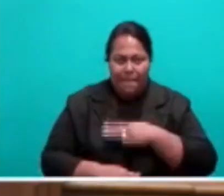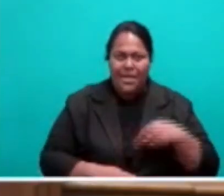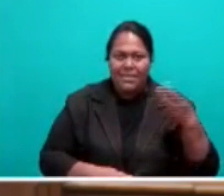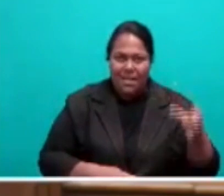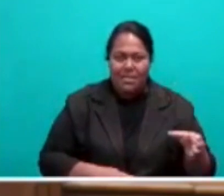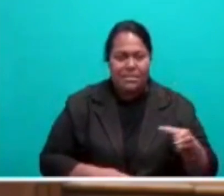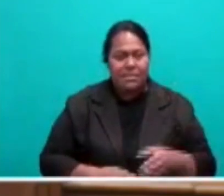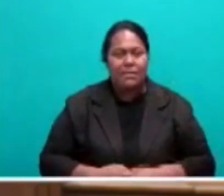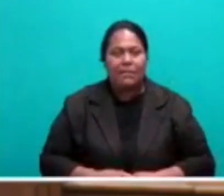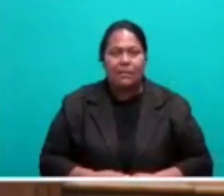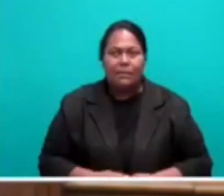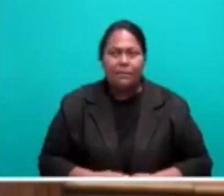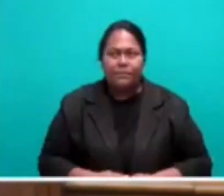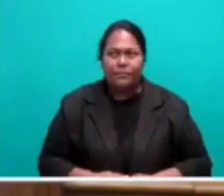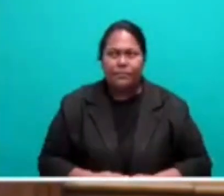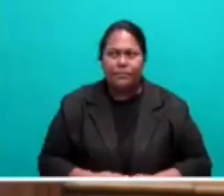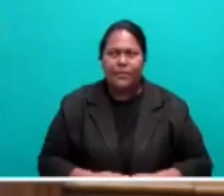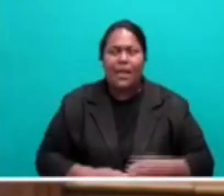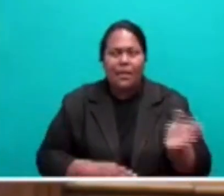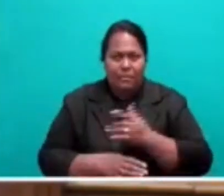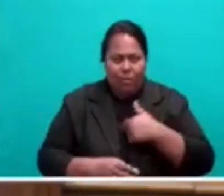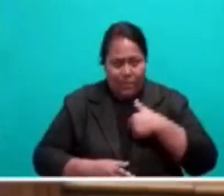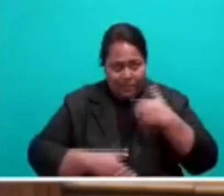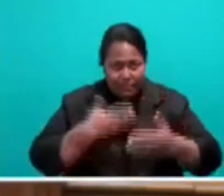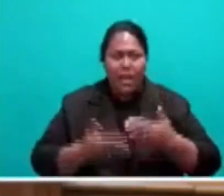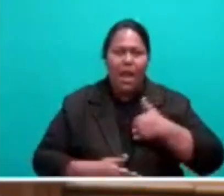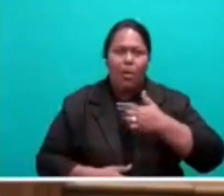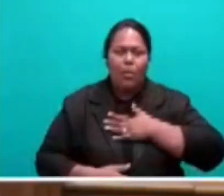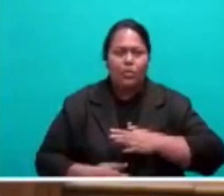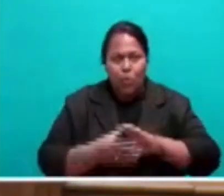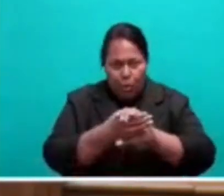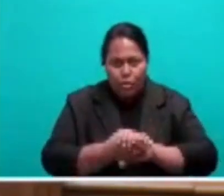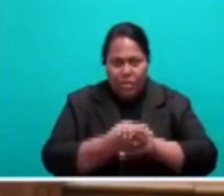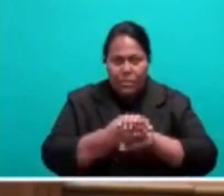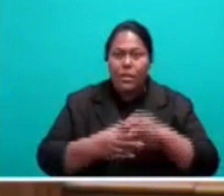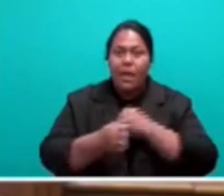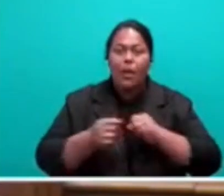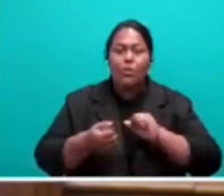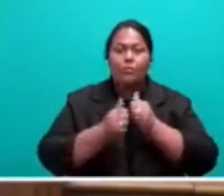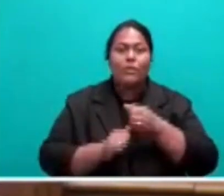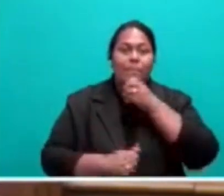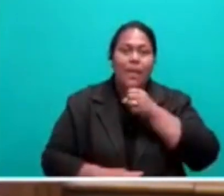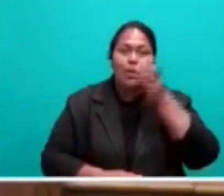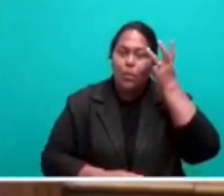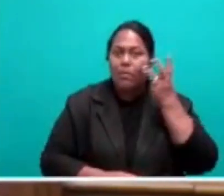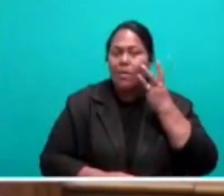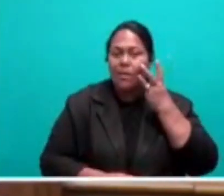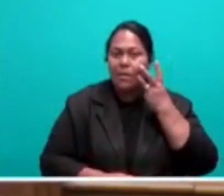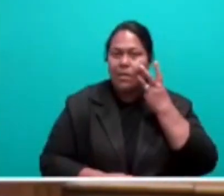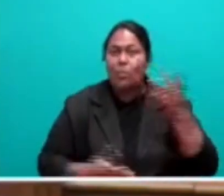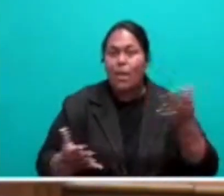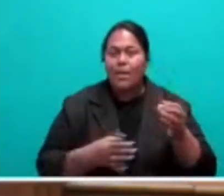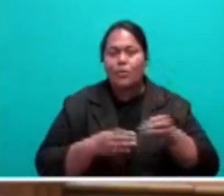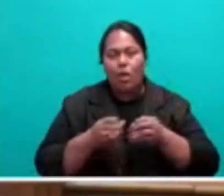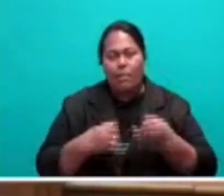Before I go into it, Mr. Speaker, sir, I will add my words of congratulations to our sportsmen and women in the Solomons at